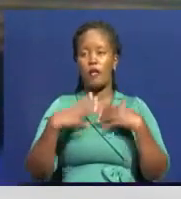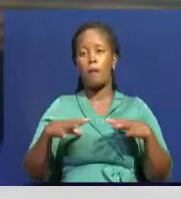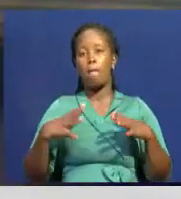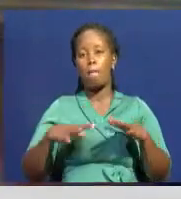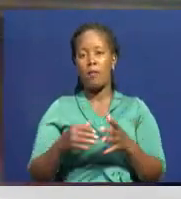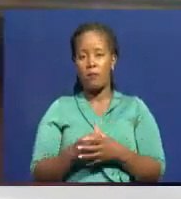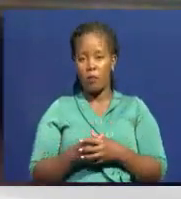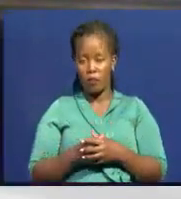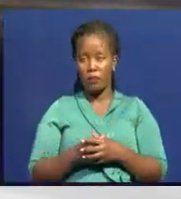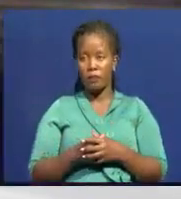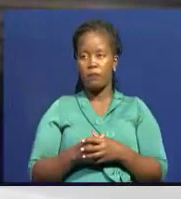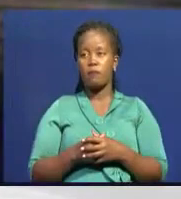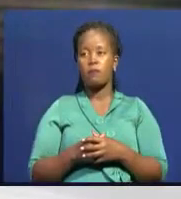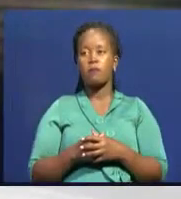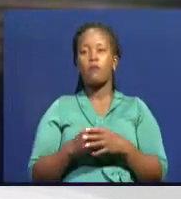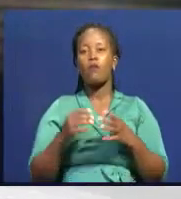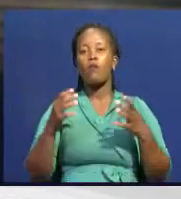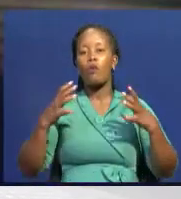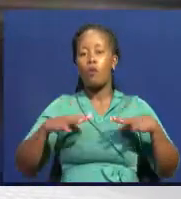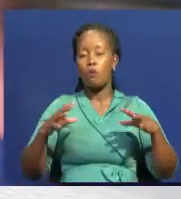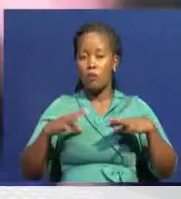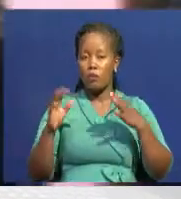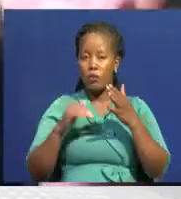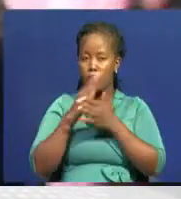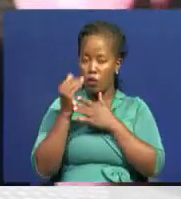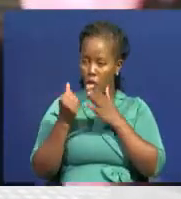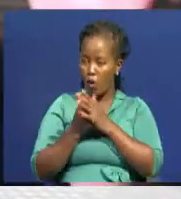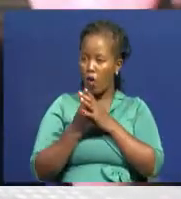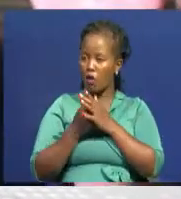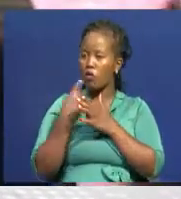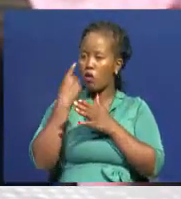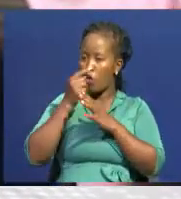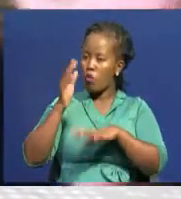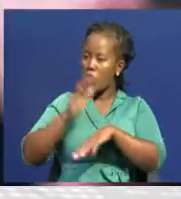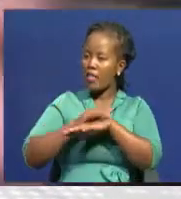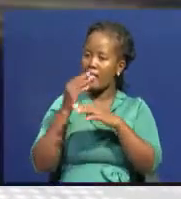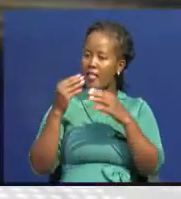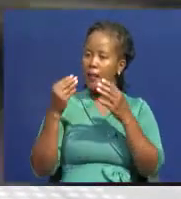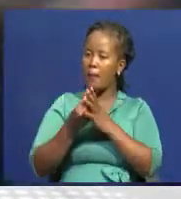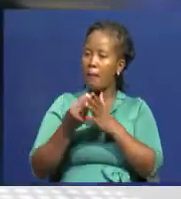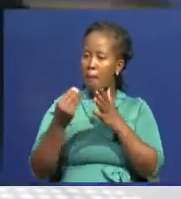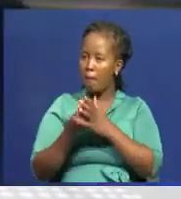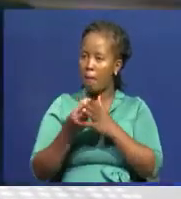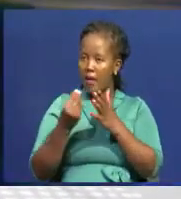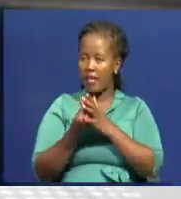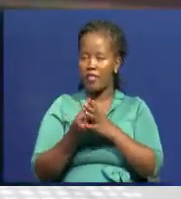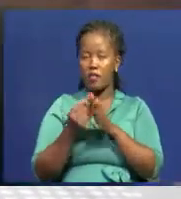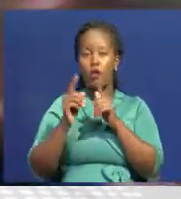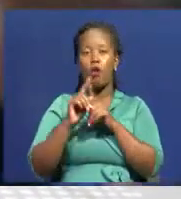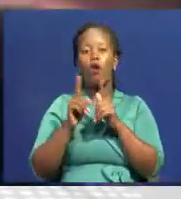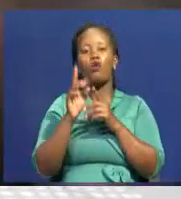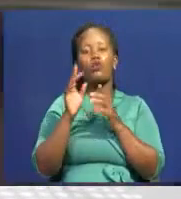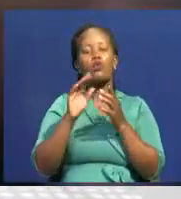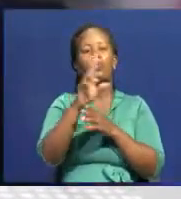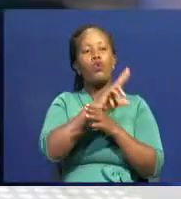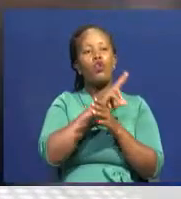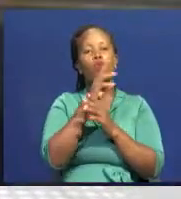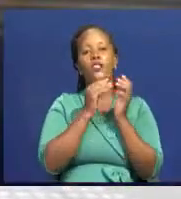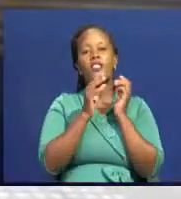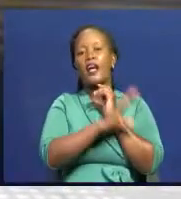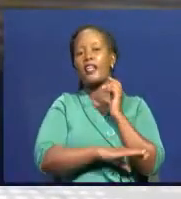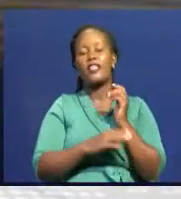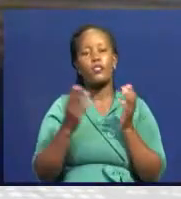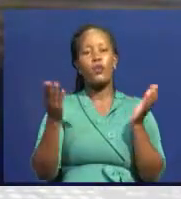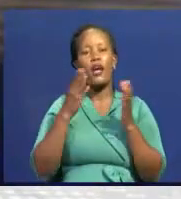today, these people refinance and pull out all this money and take it to the countries where they can invest it at